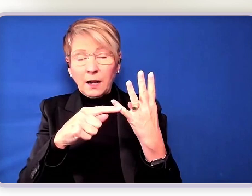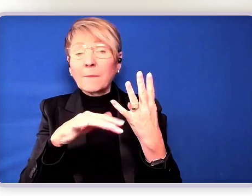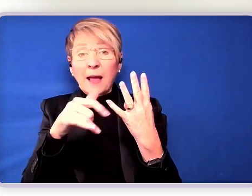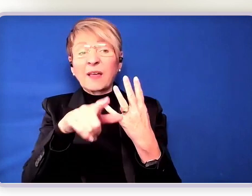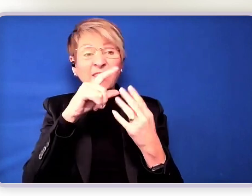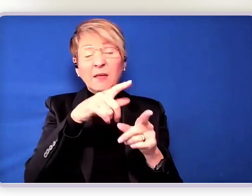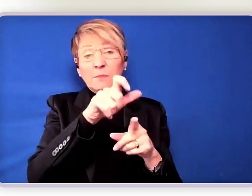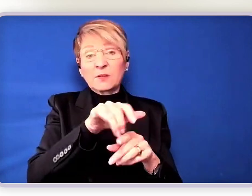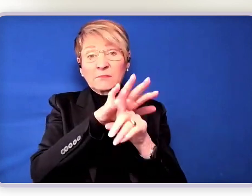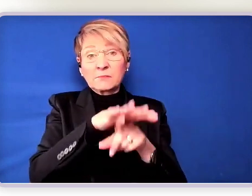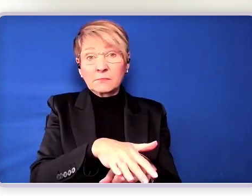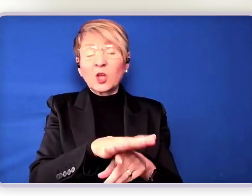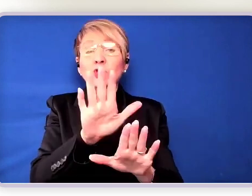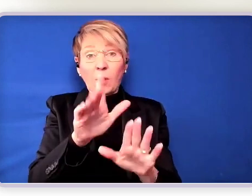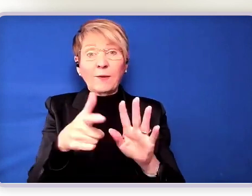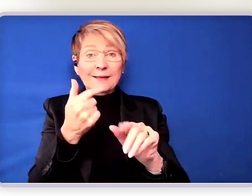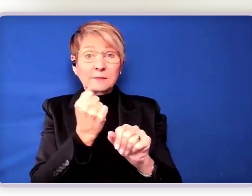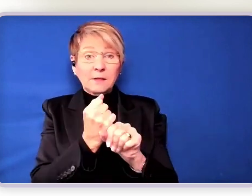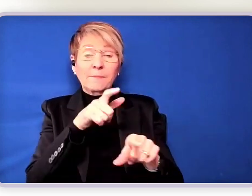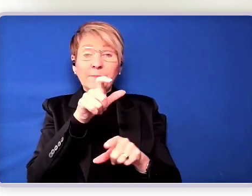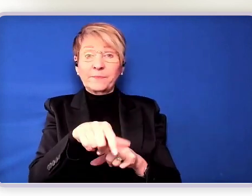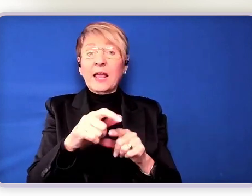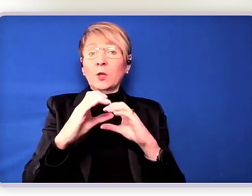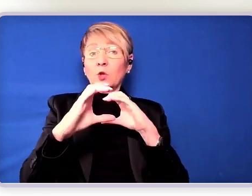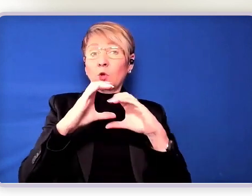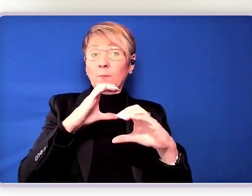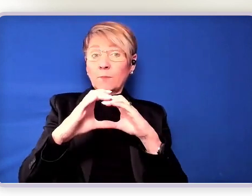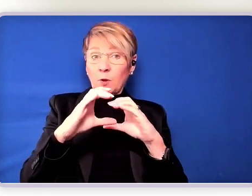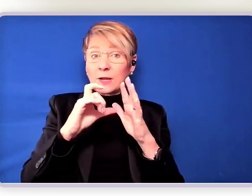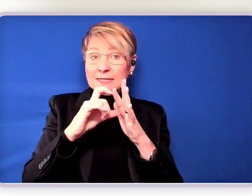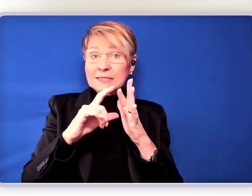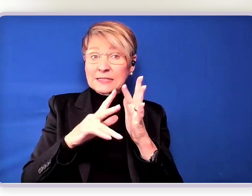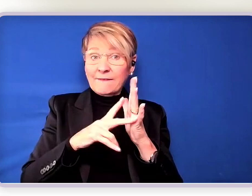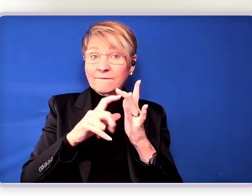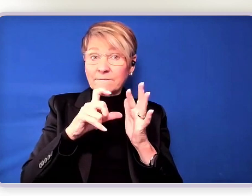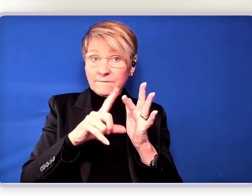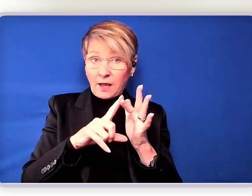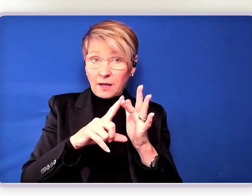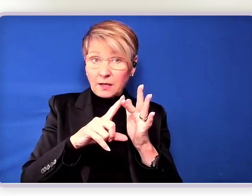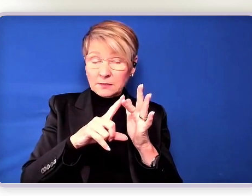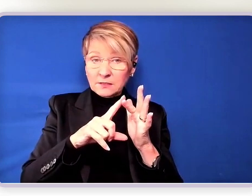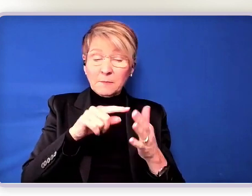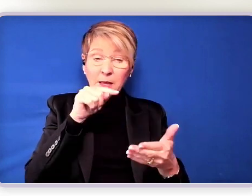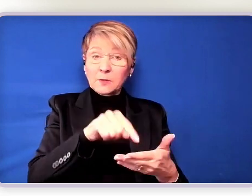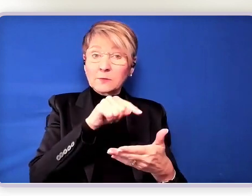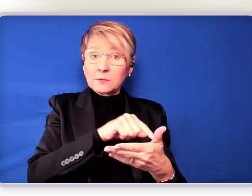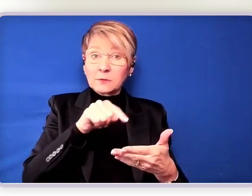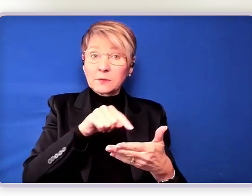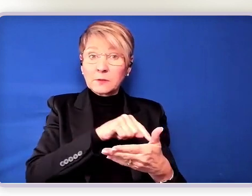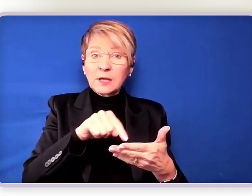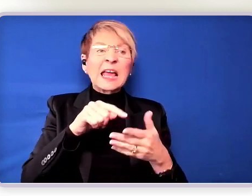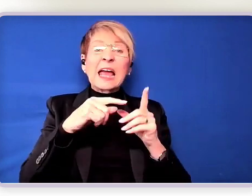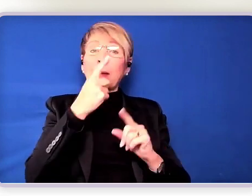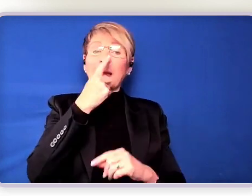client uses a communication device, so it's assumed that he or she has an intellectual disability. Or your client